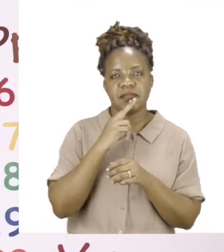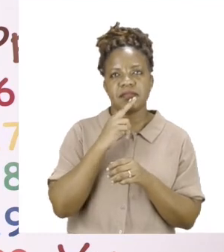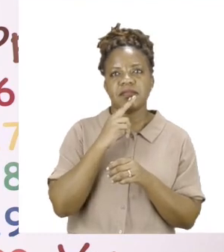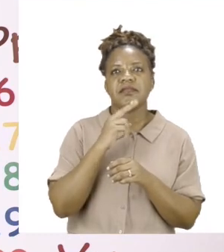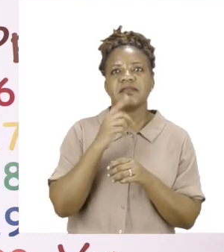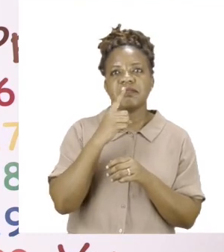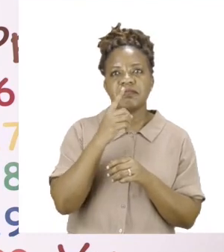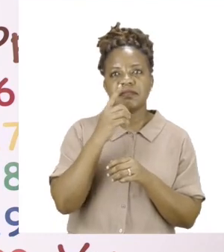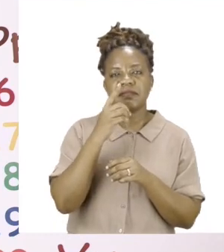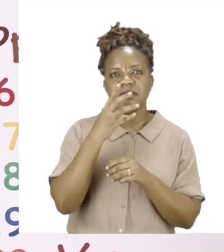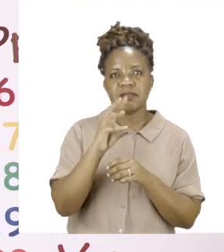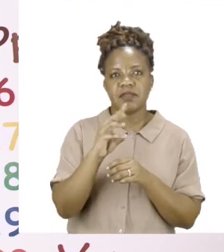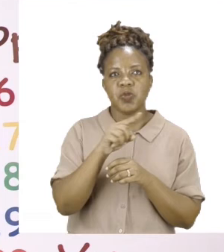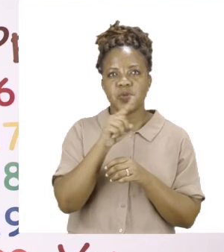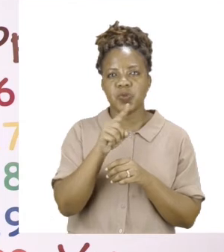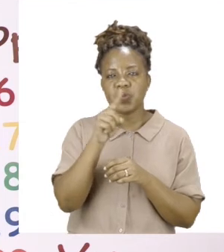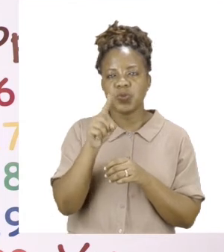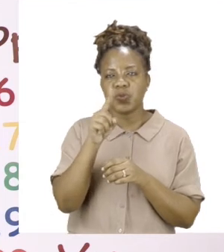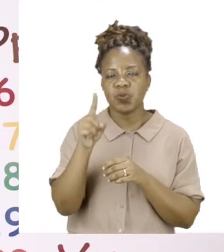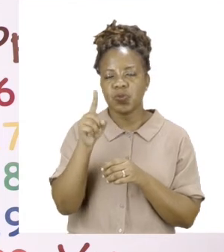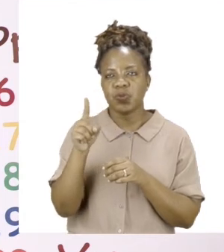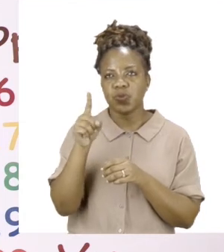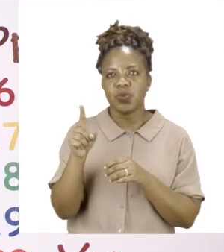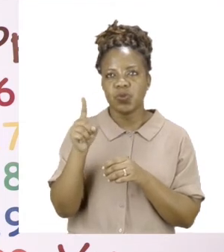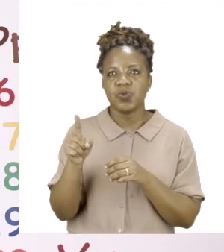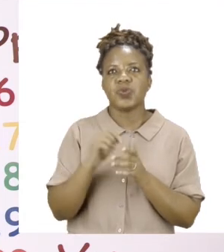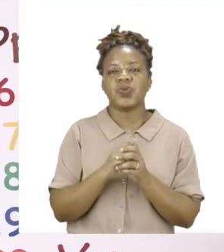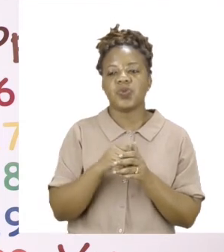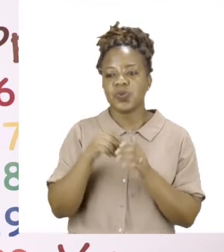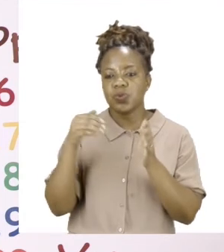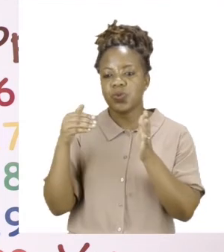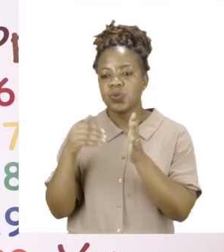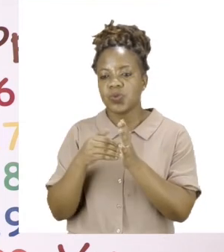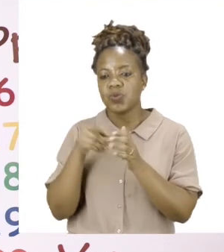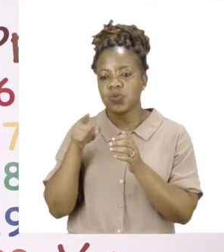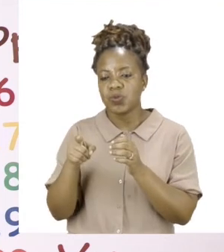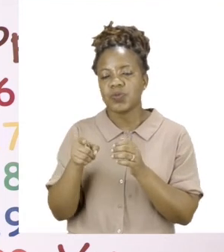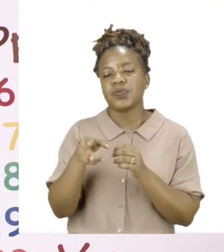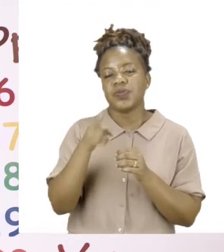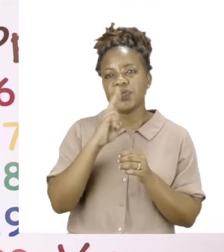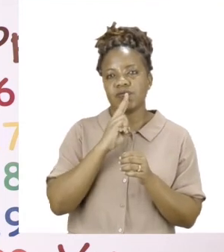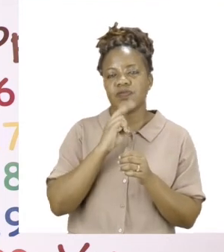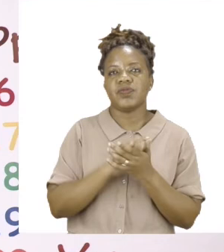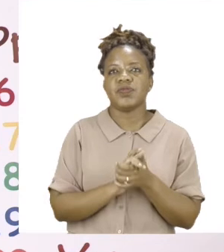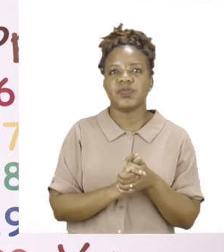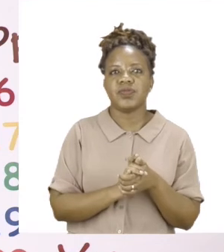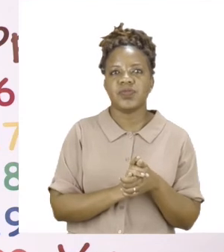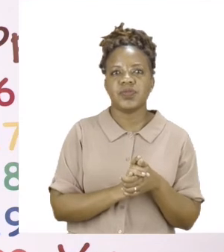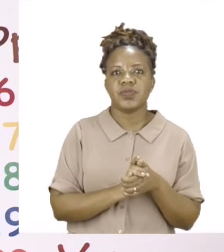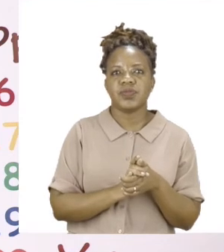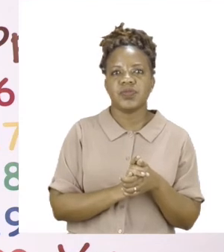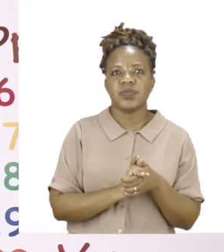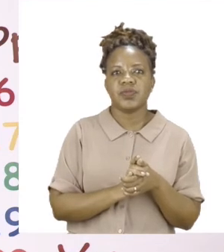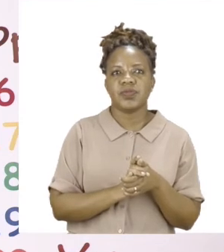16. So please take your time with both exercises. Make sure that when you're doing them,